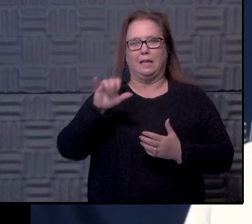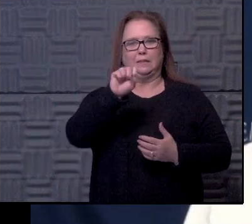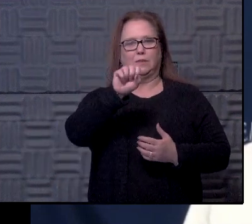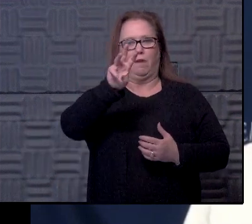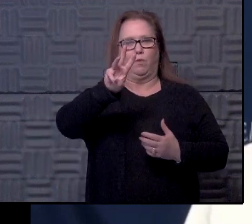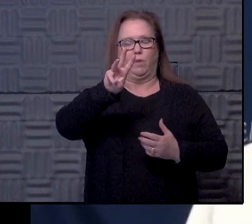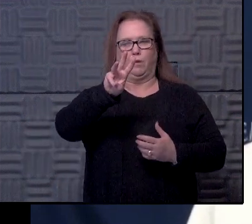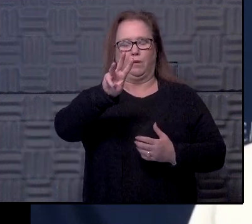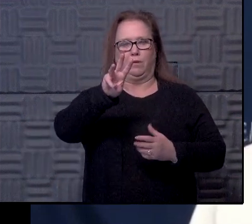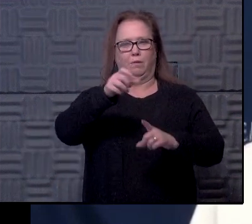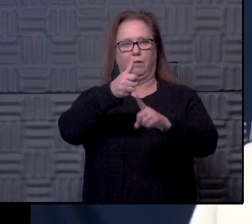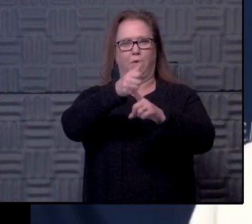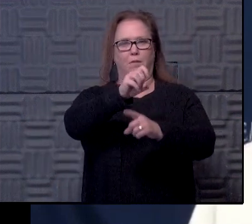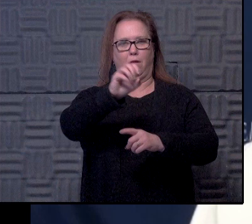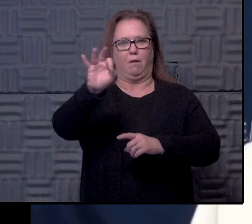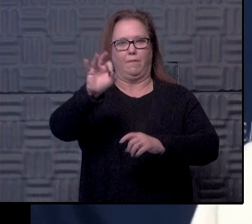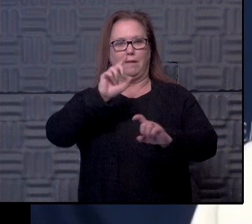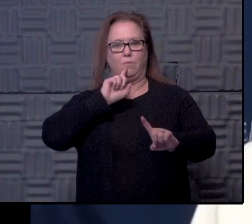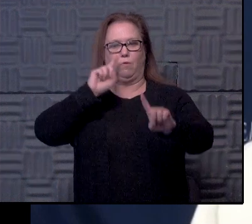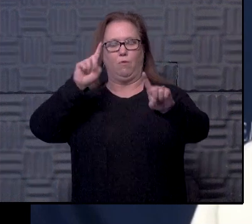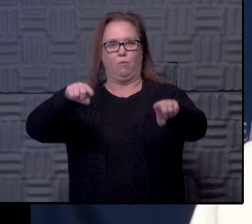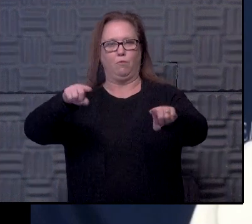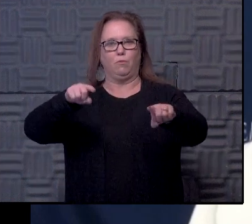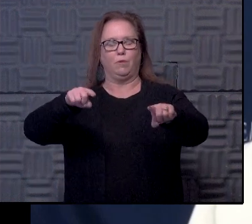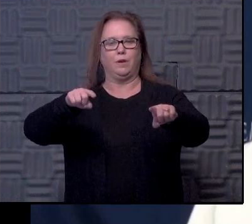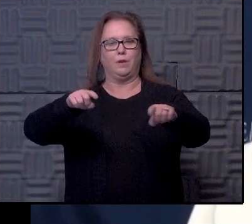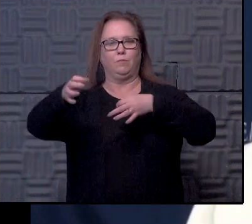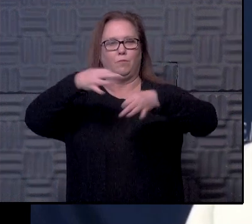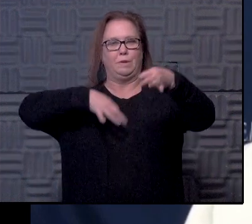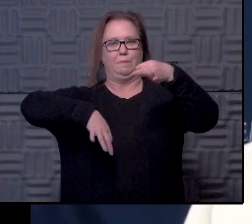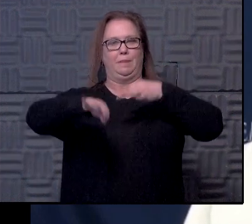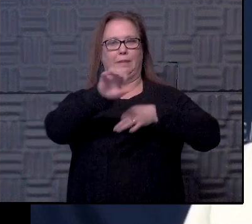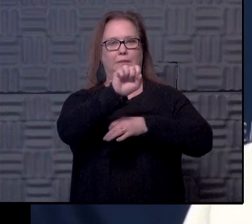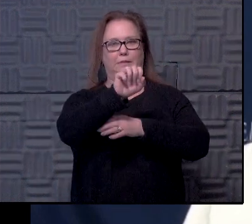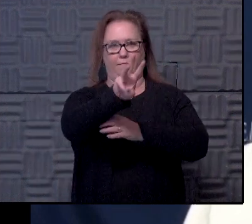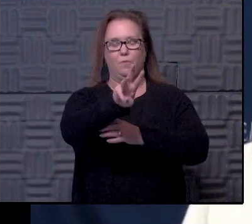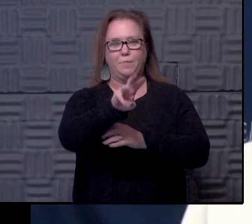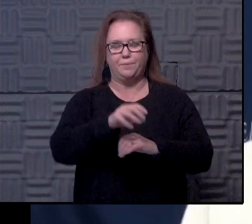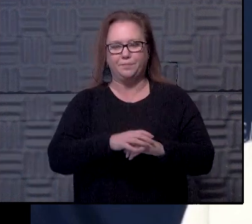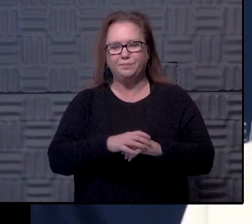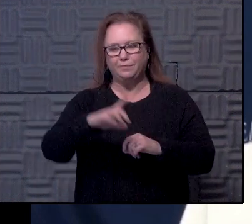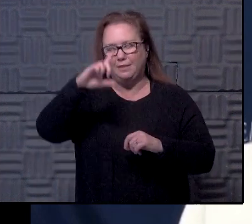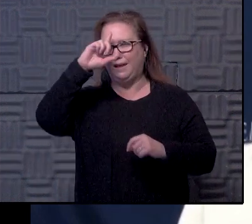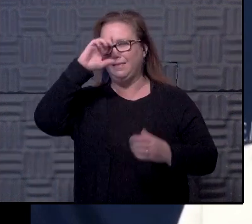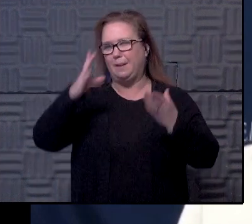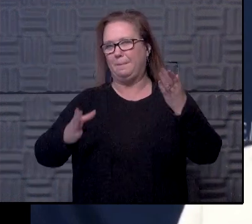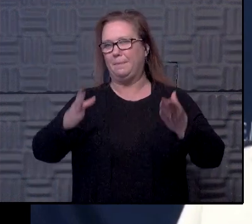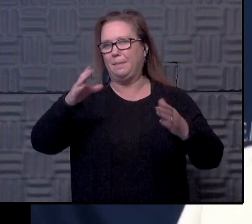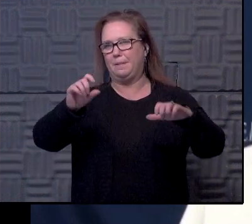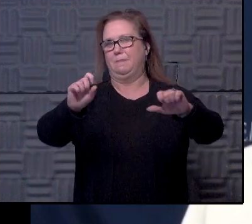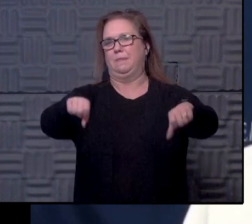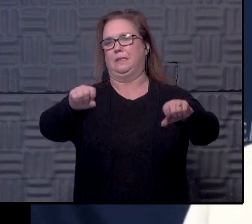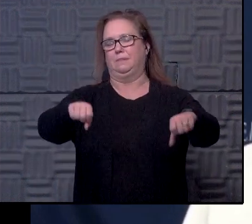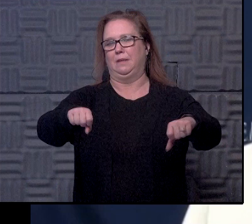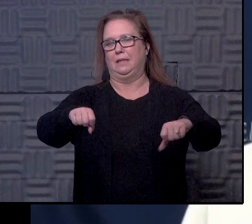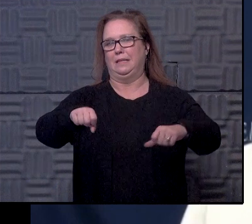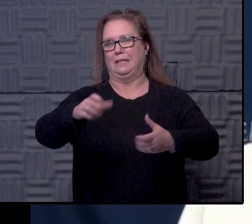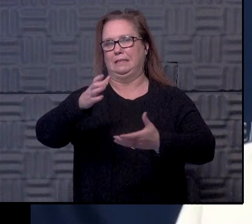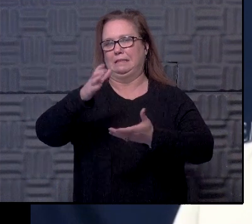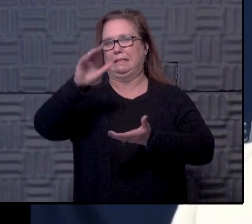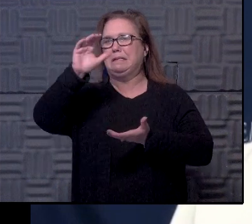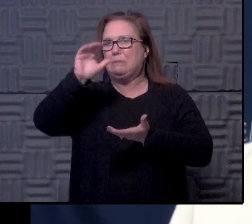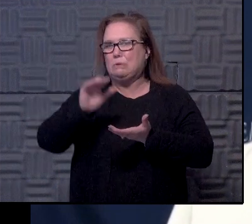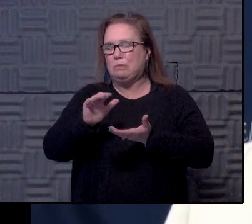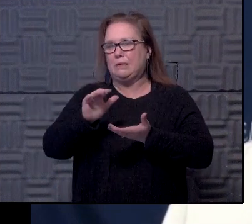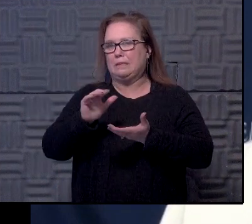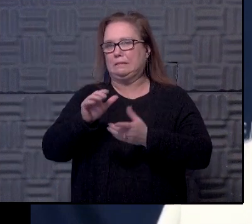turned off and the ordering process went into place. And I think maybe there's a chance that some of that decrease